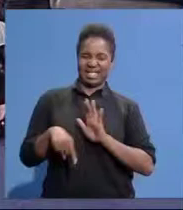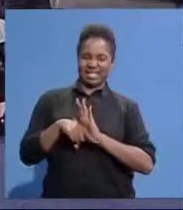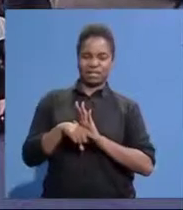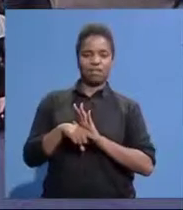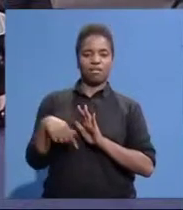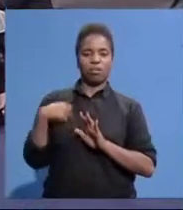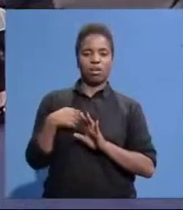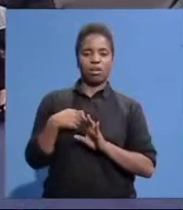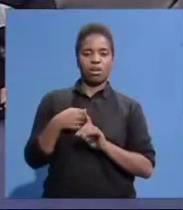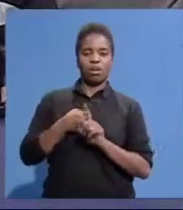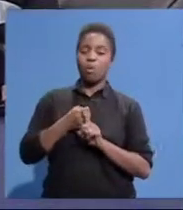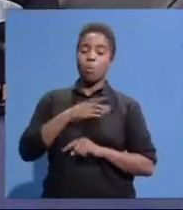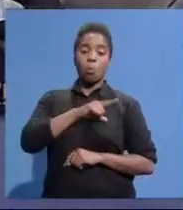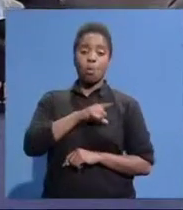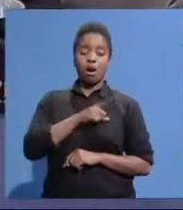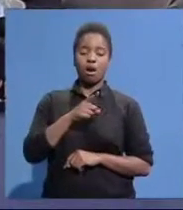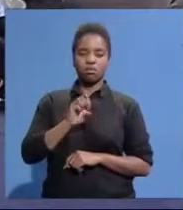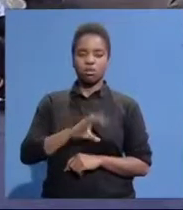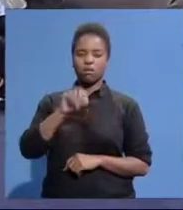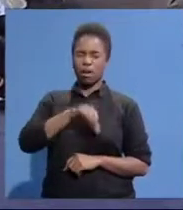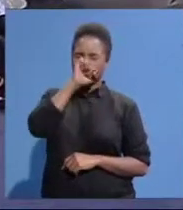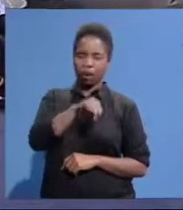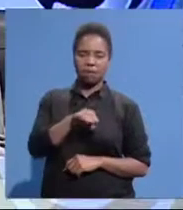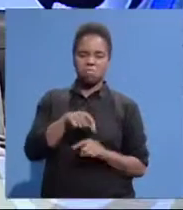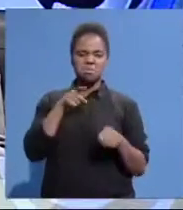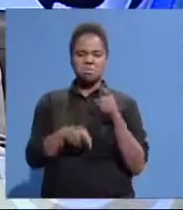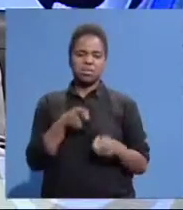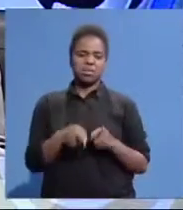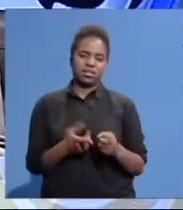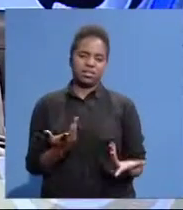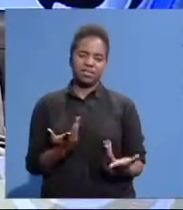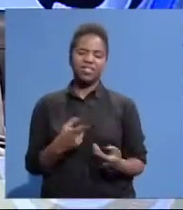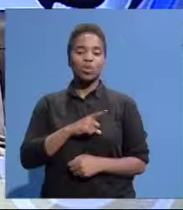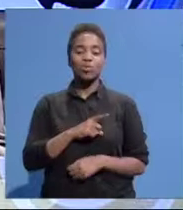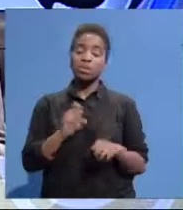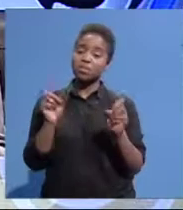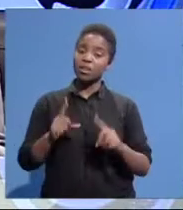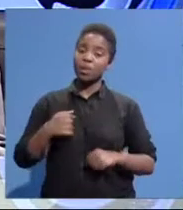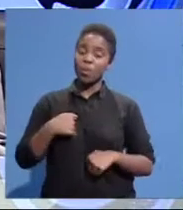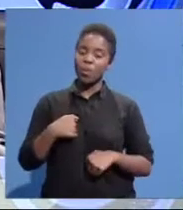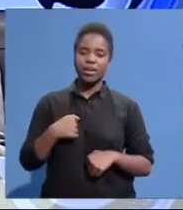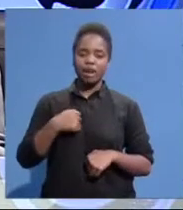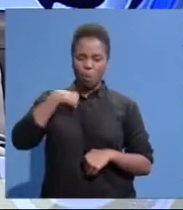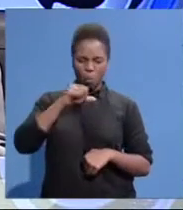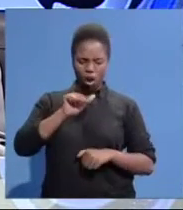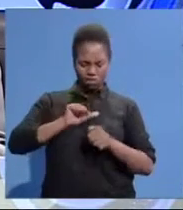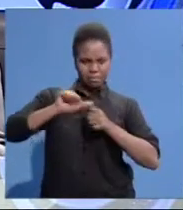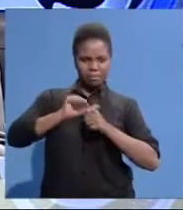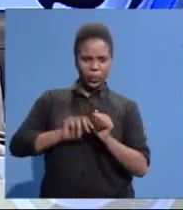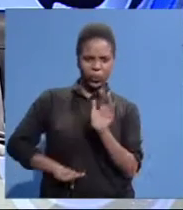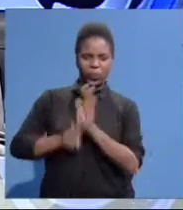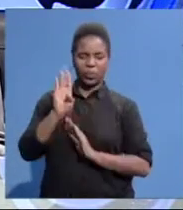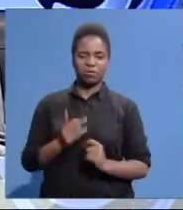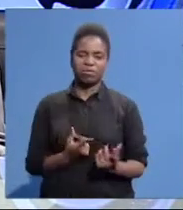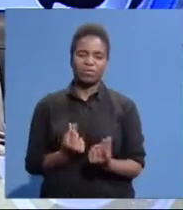think we're hypercritical as a nation, and I think that's what makes us so special, is that we are so intent to do better, and